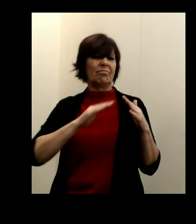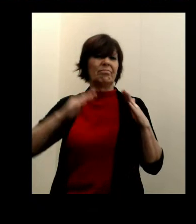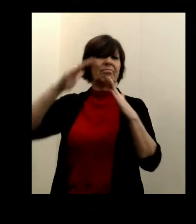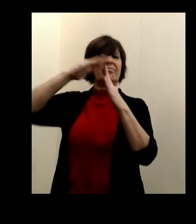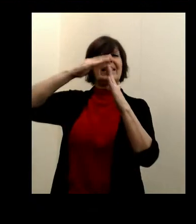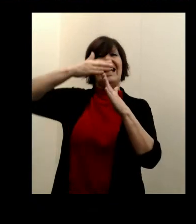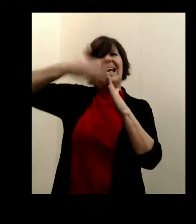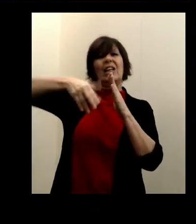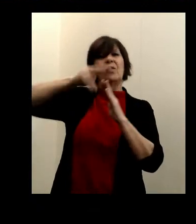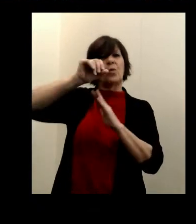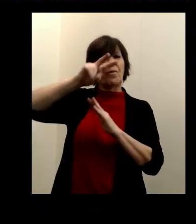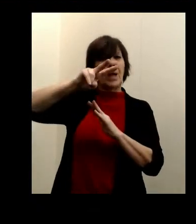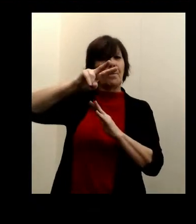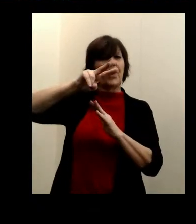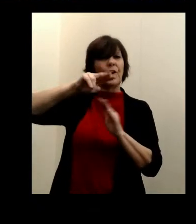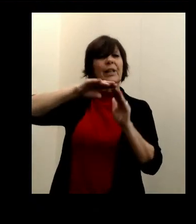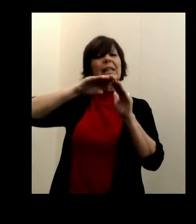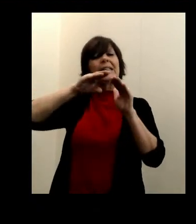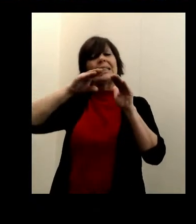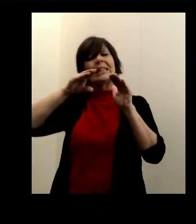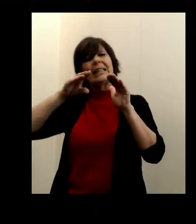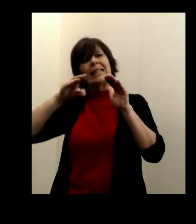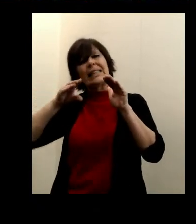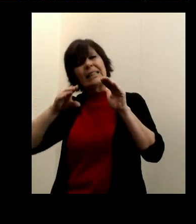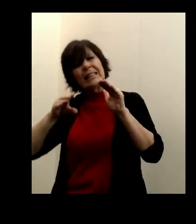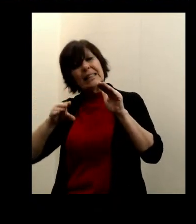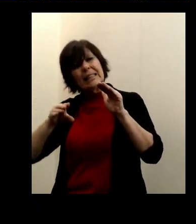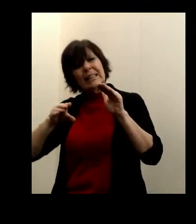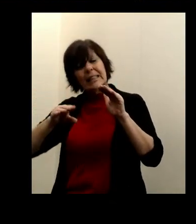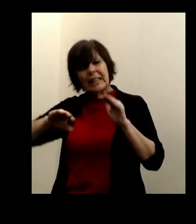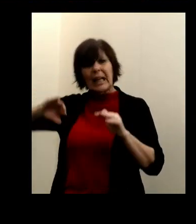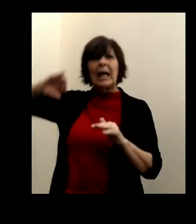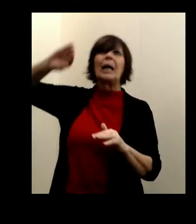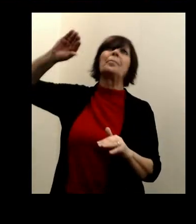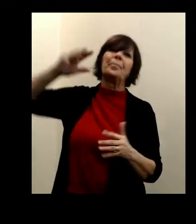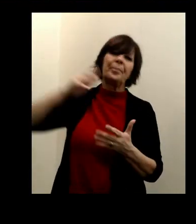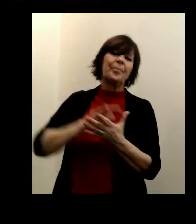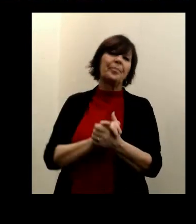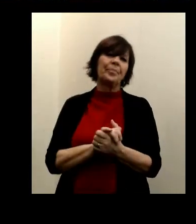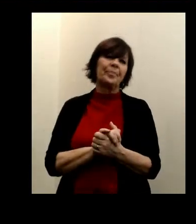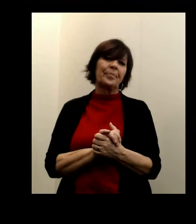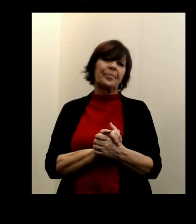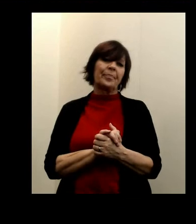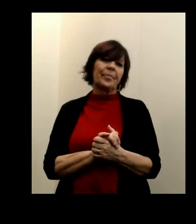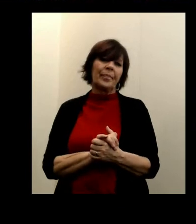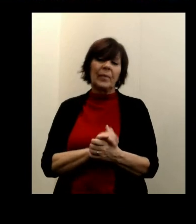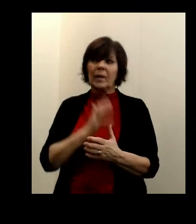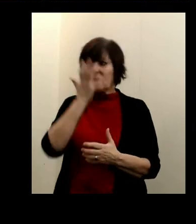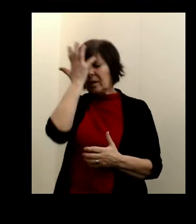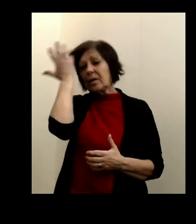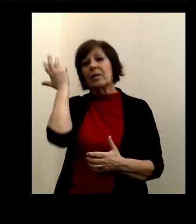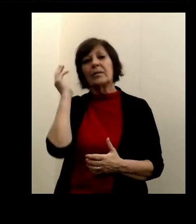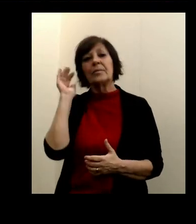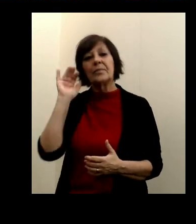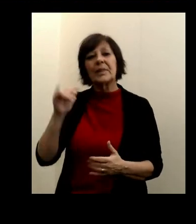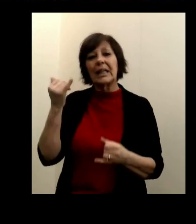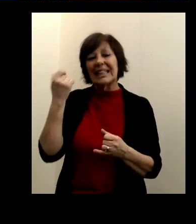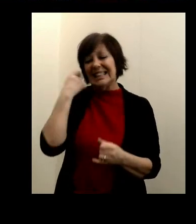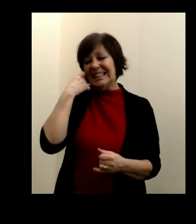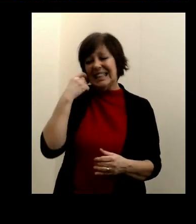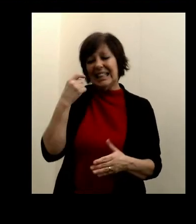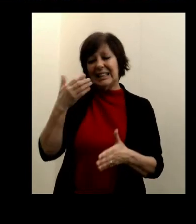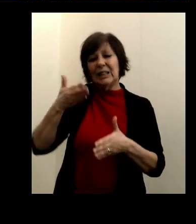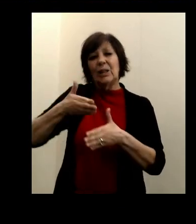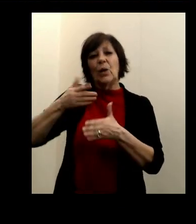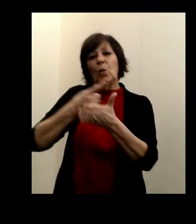of November, and then we've started to see we just have that next week, that last week in November, first